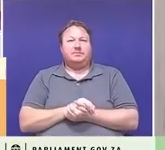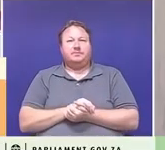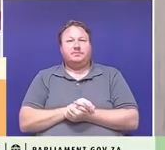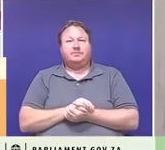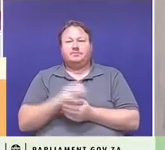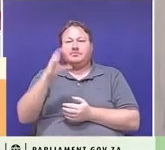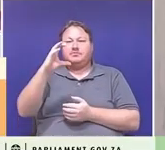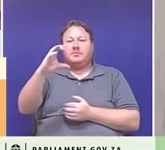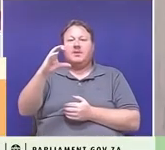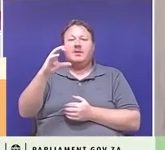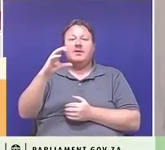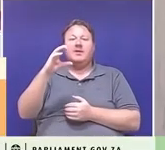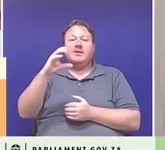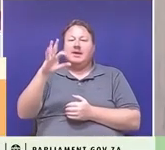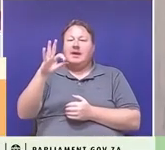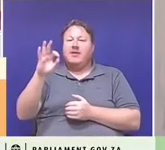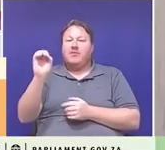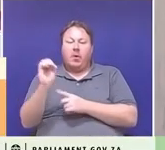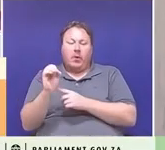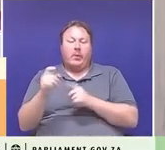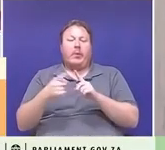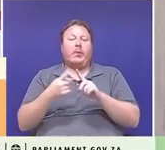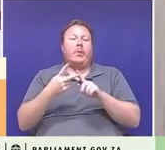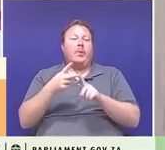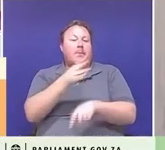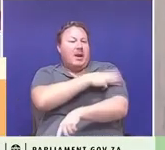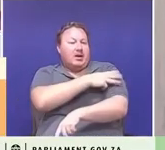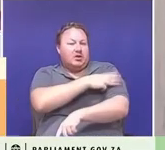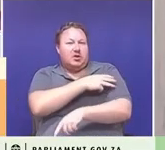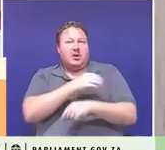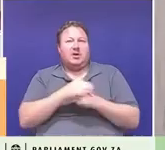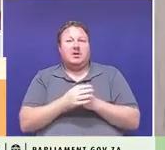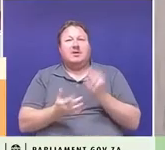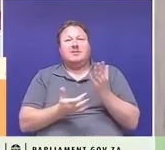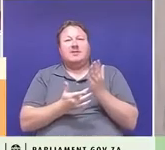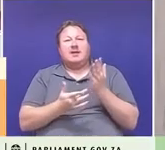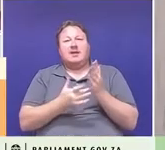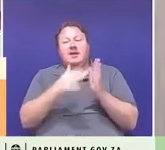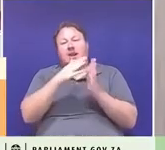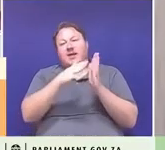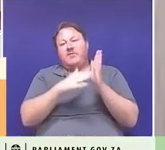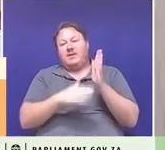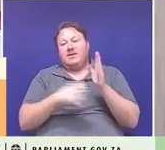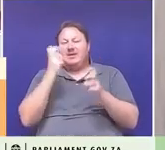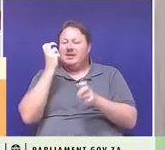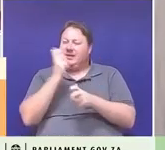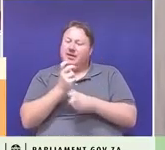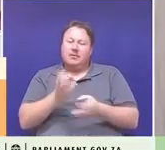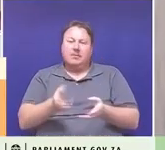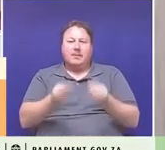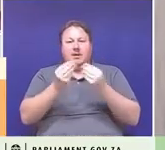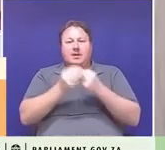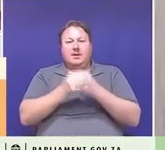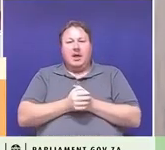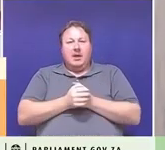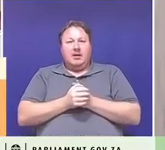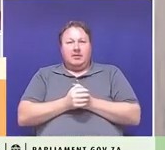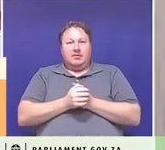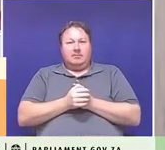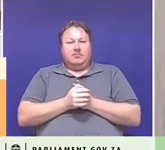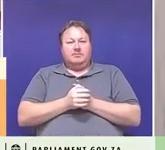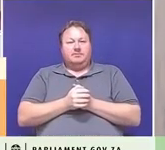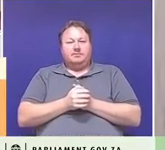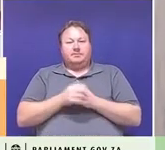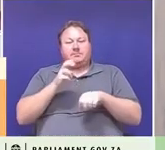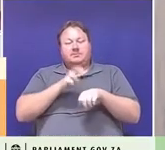chief financial officers, managers, especially at a technical level, are difficult to come by. But we need